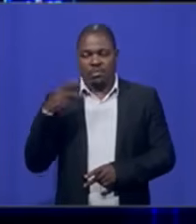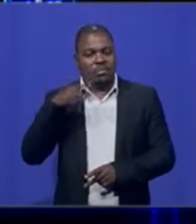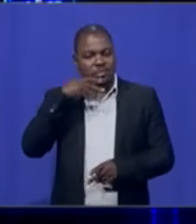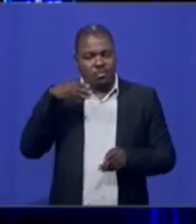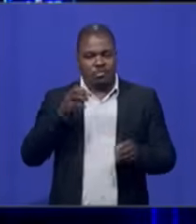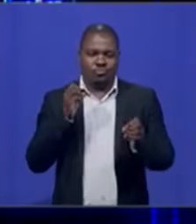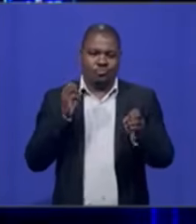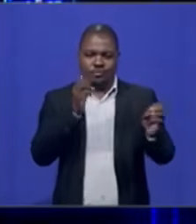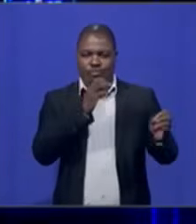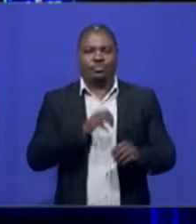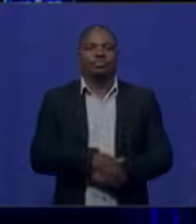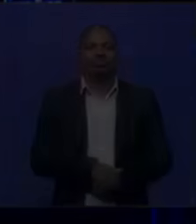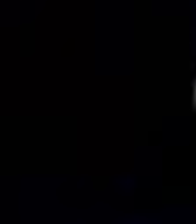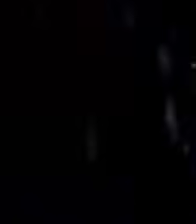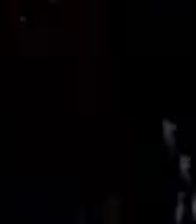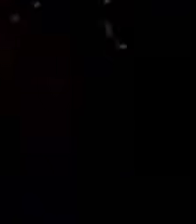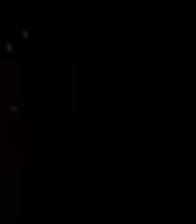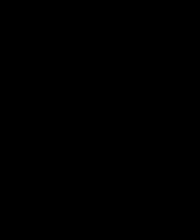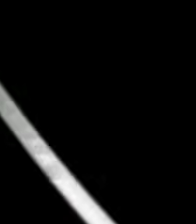Letlalo.